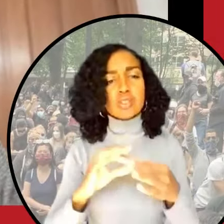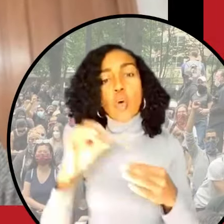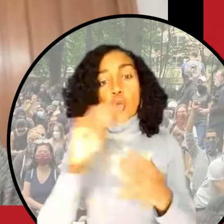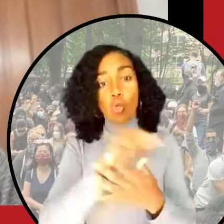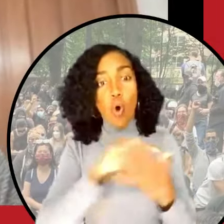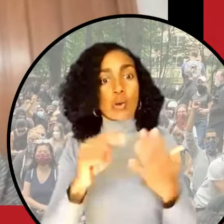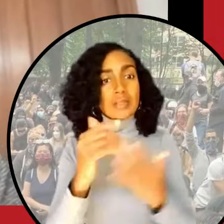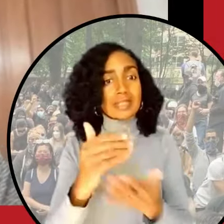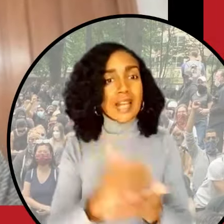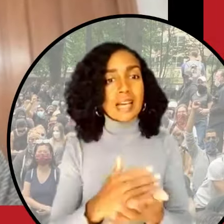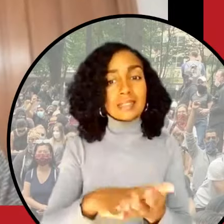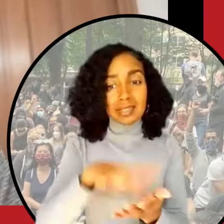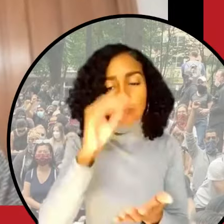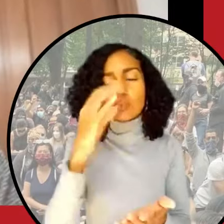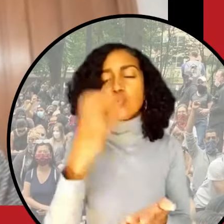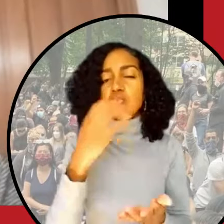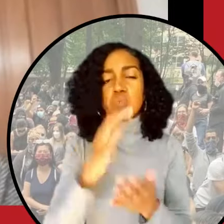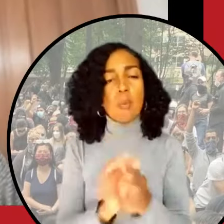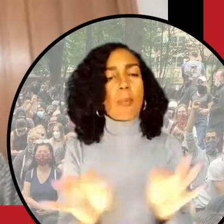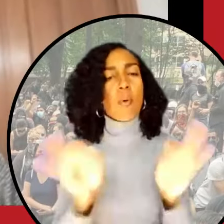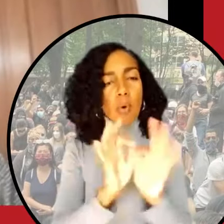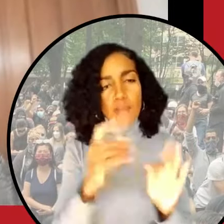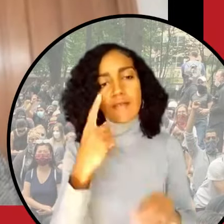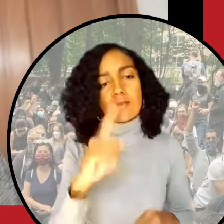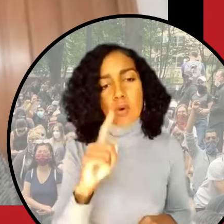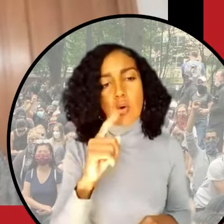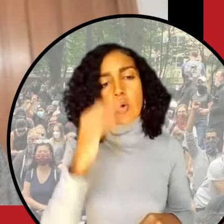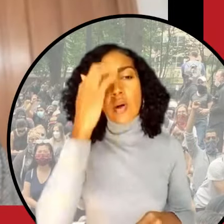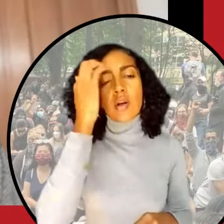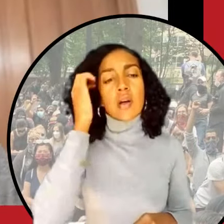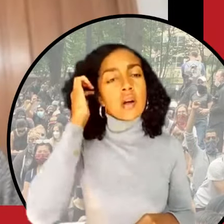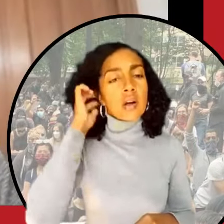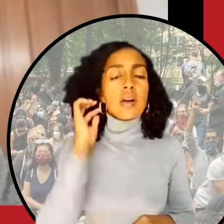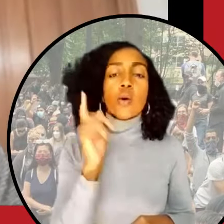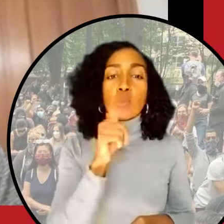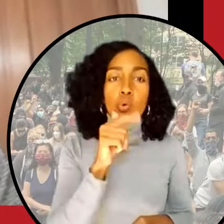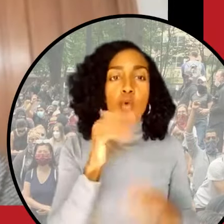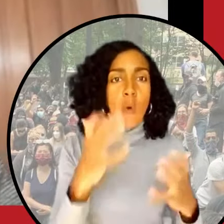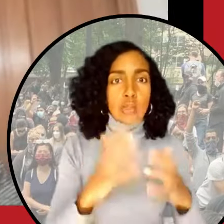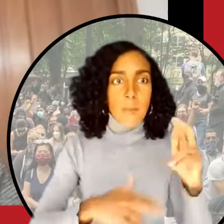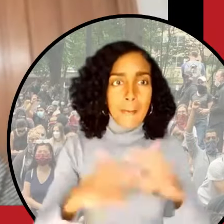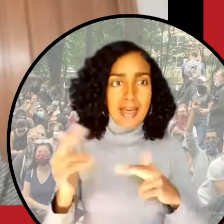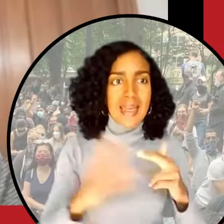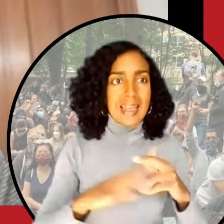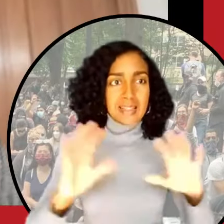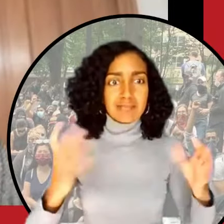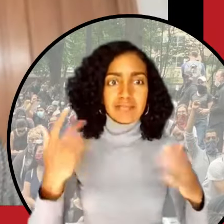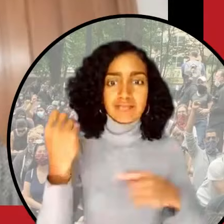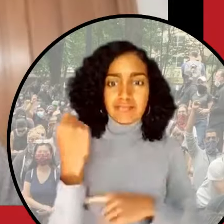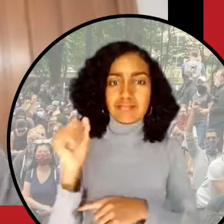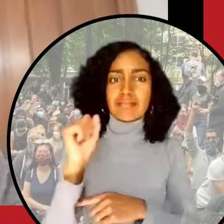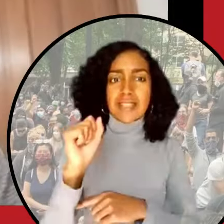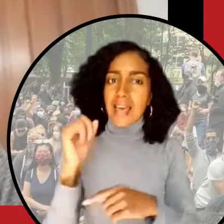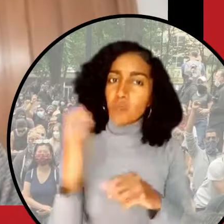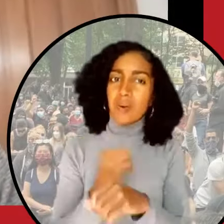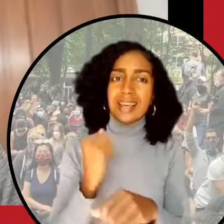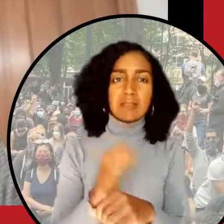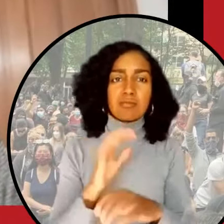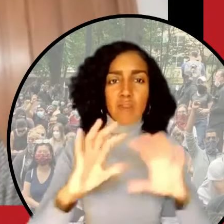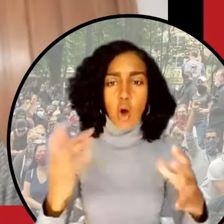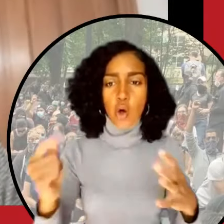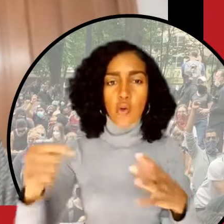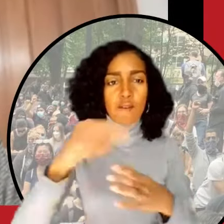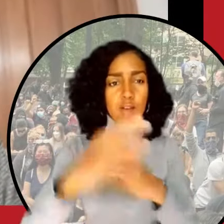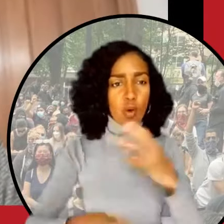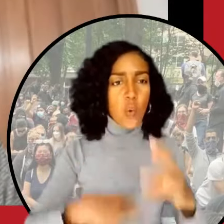incredibly important for those wanting to build movements that can win around the world. And I think it should be done on that principle,